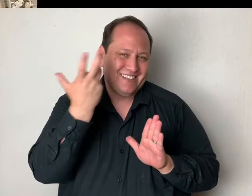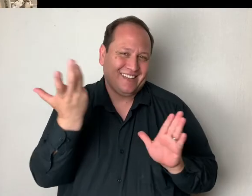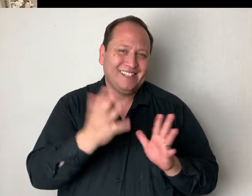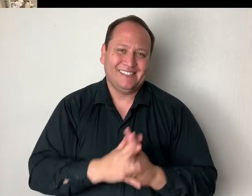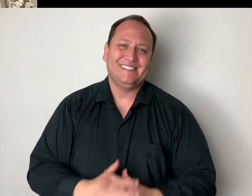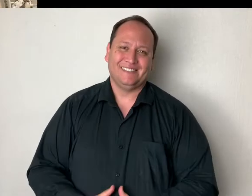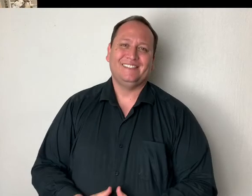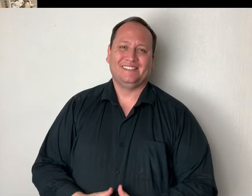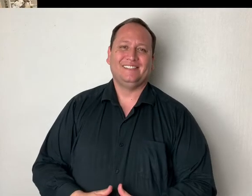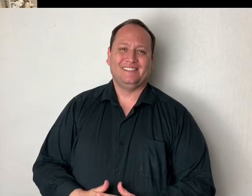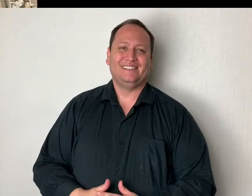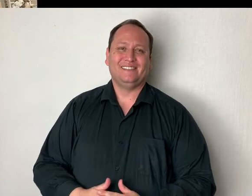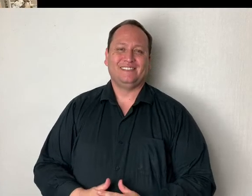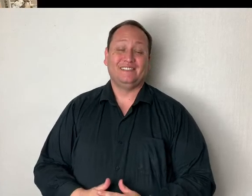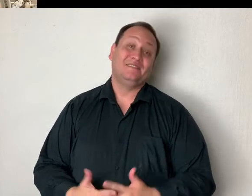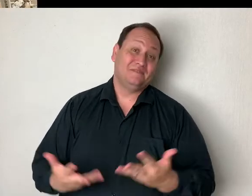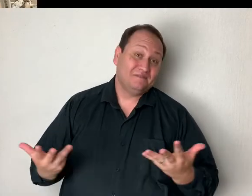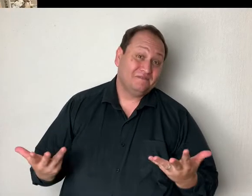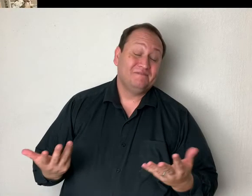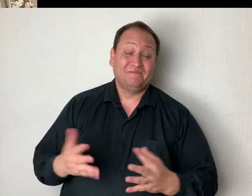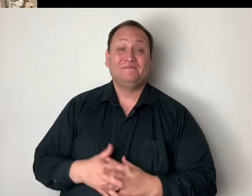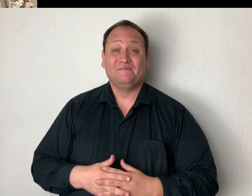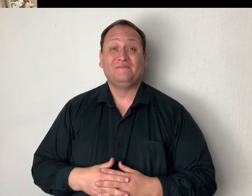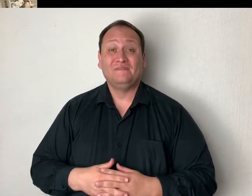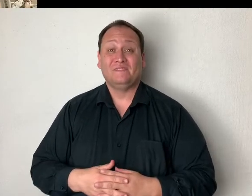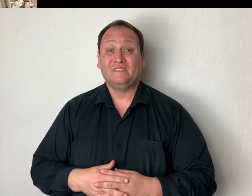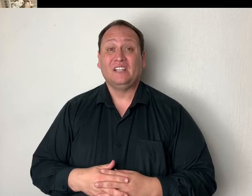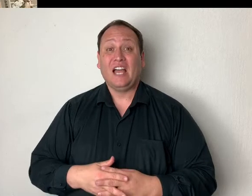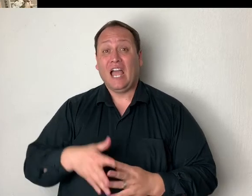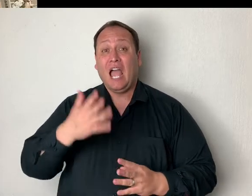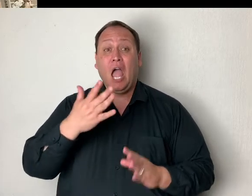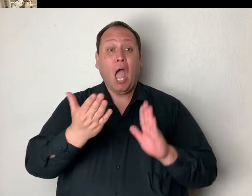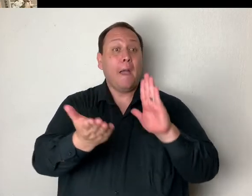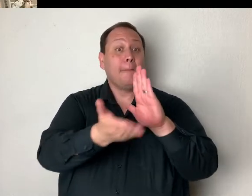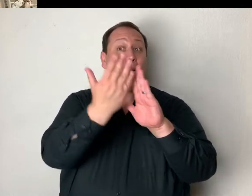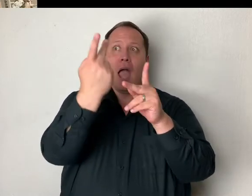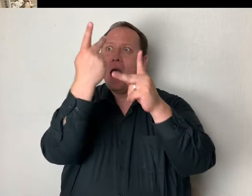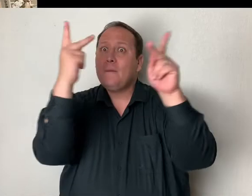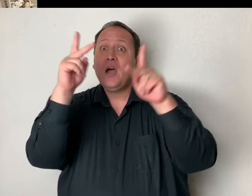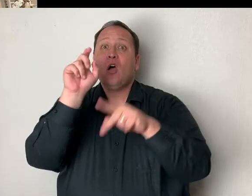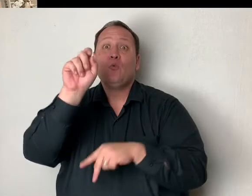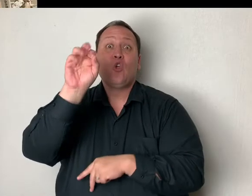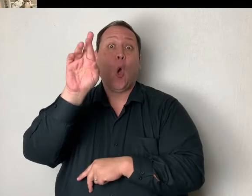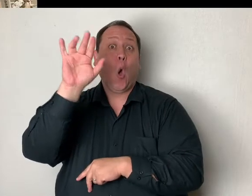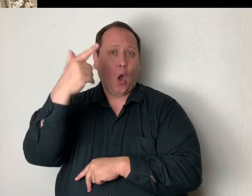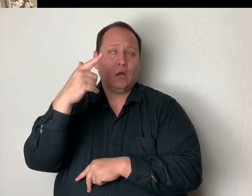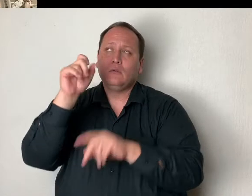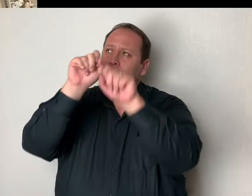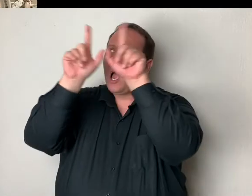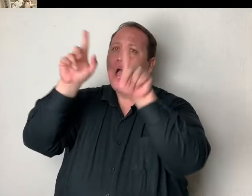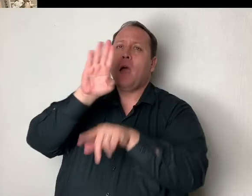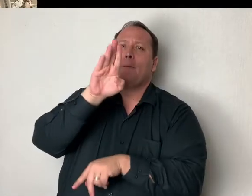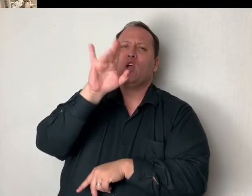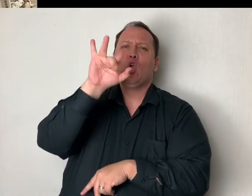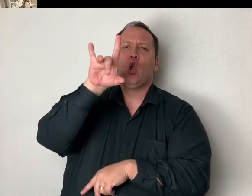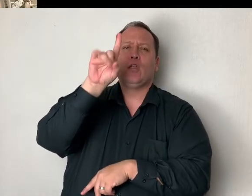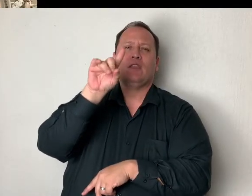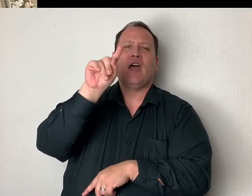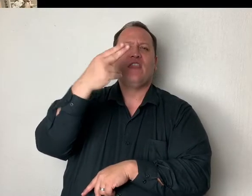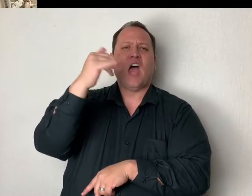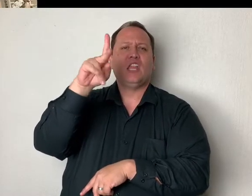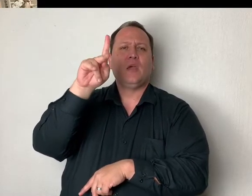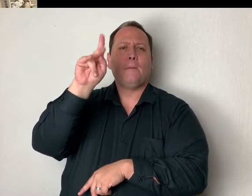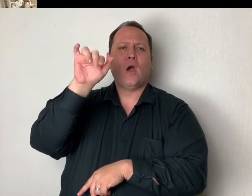And there's buildthatpark.org. Please go to our website. There's a lot more information there.